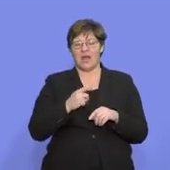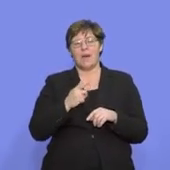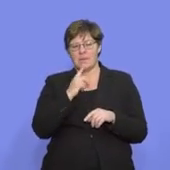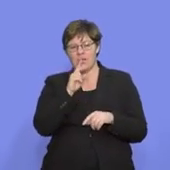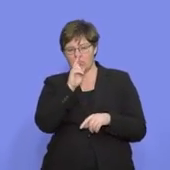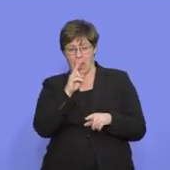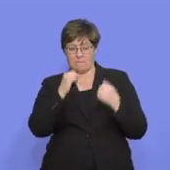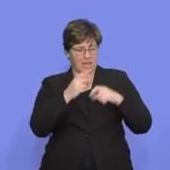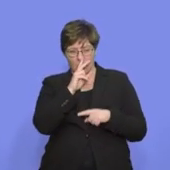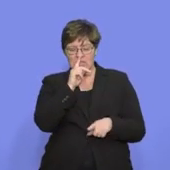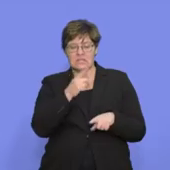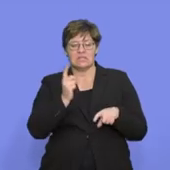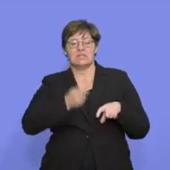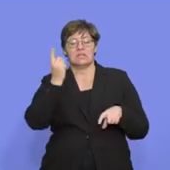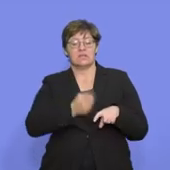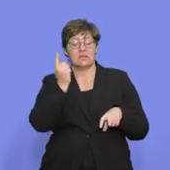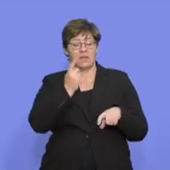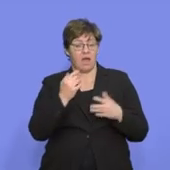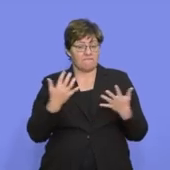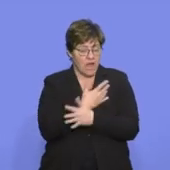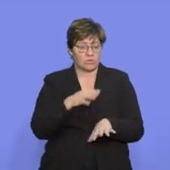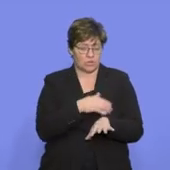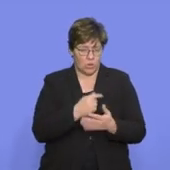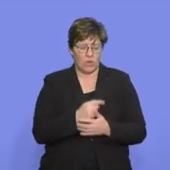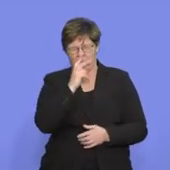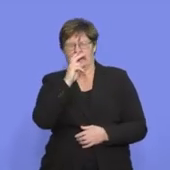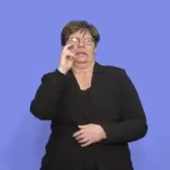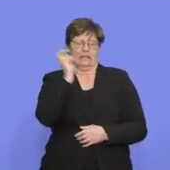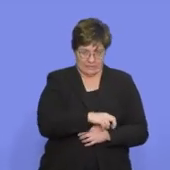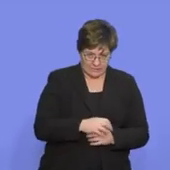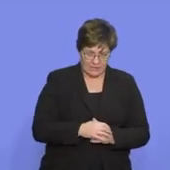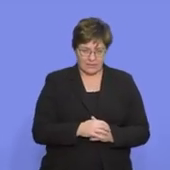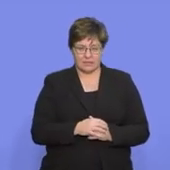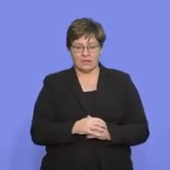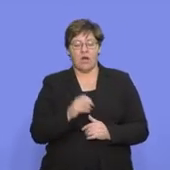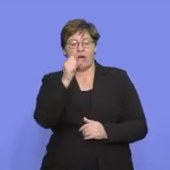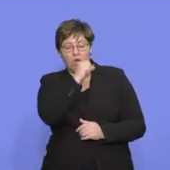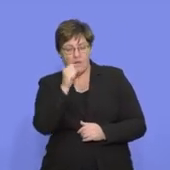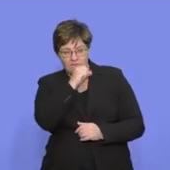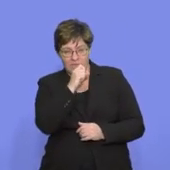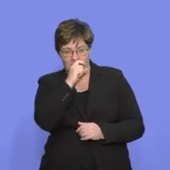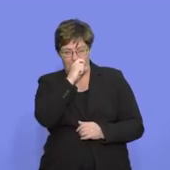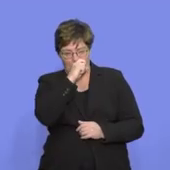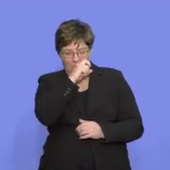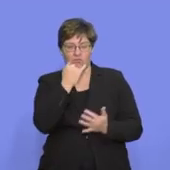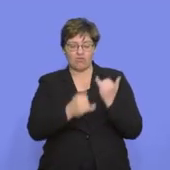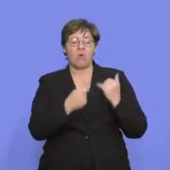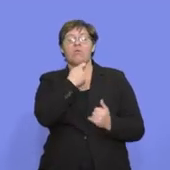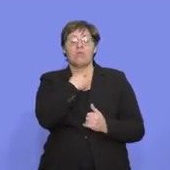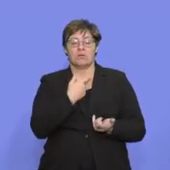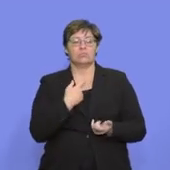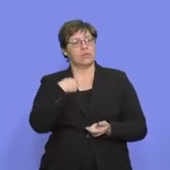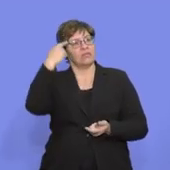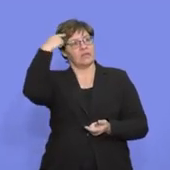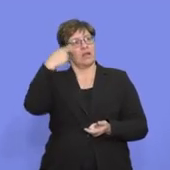see if your reflex actions are still okay. Sneezing when something flies into your nose, coughing when something goes down the wrong pipe and your